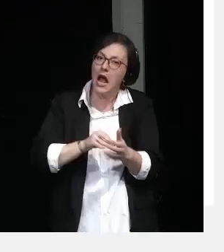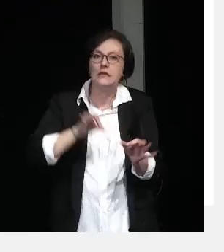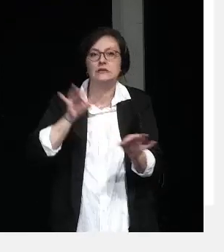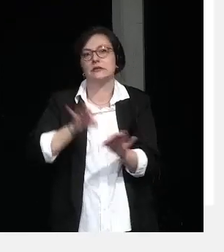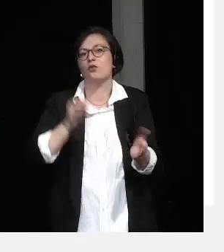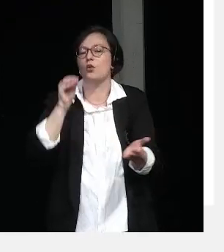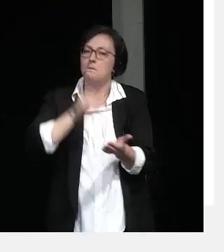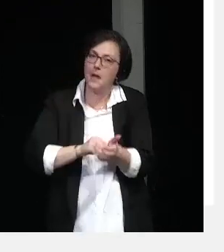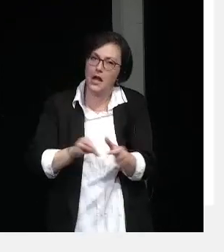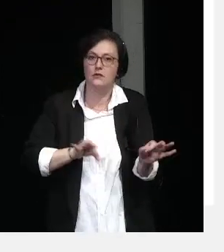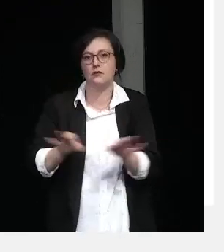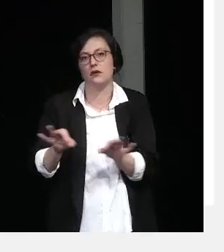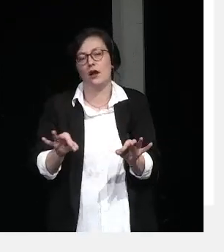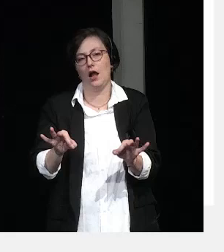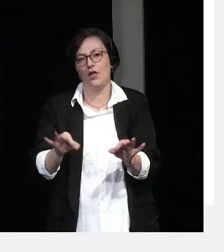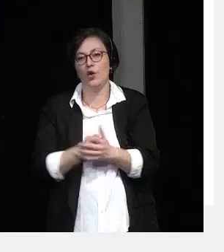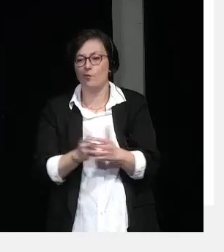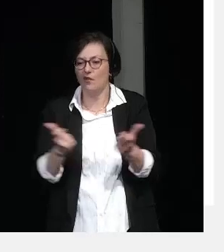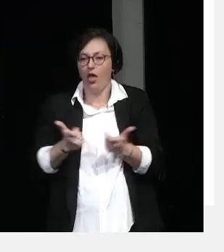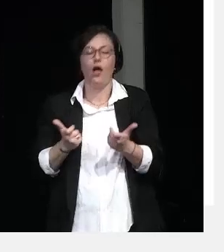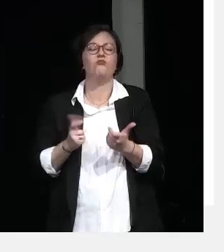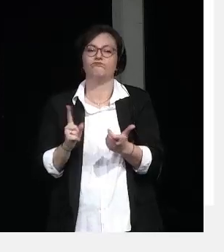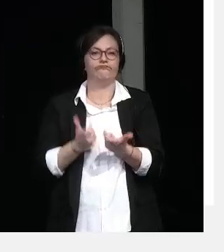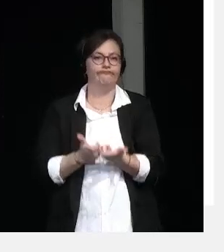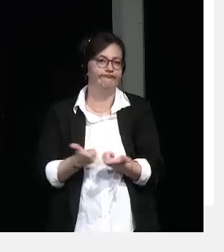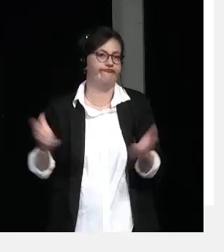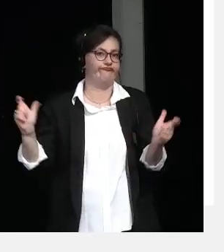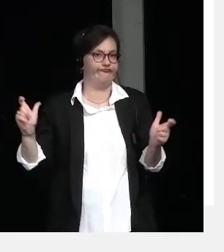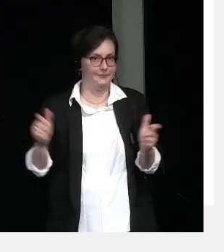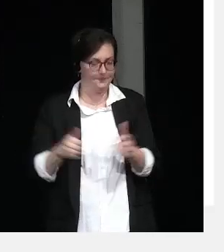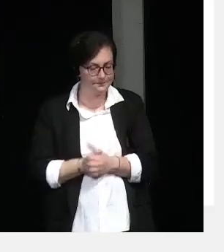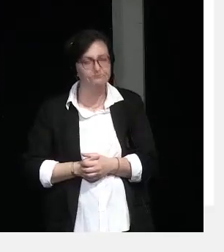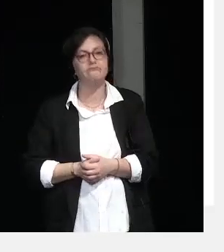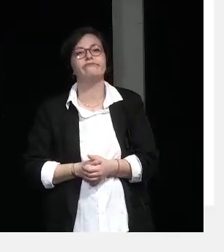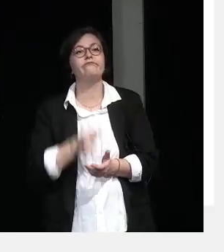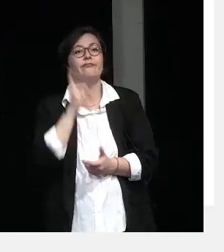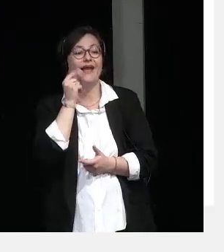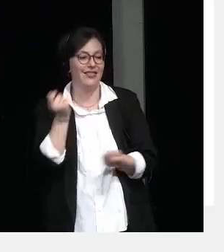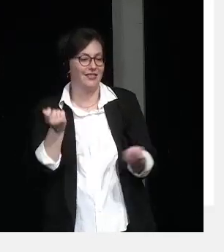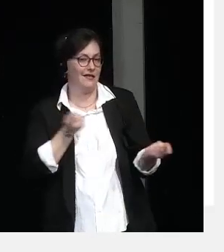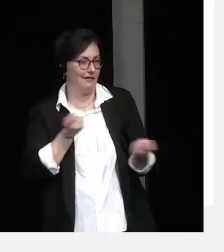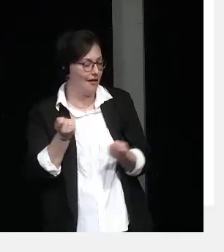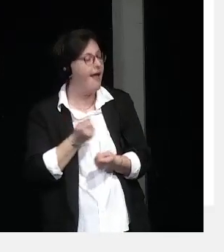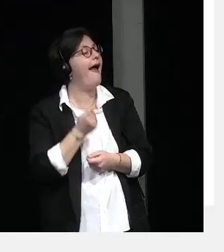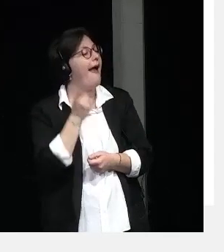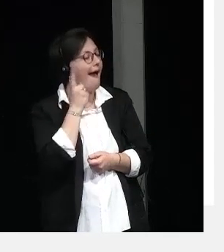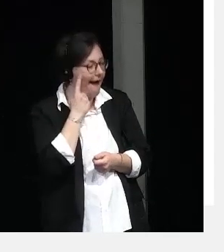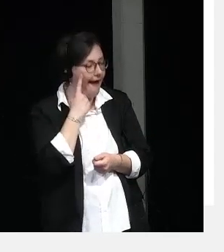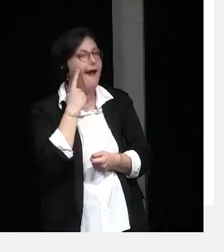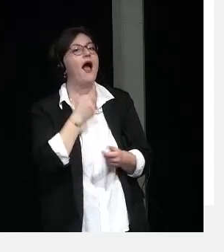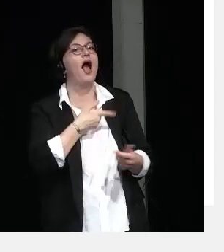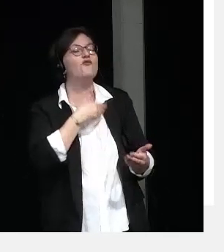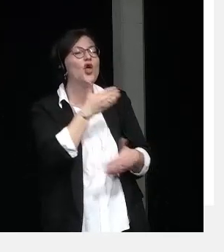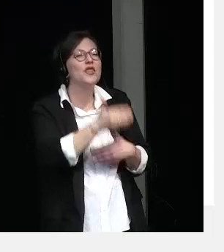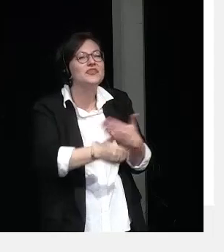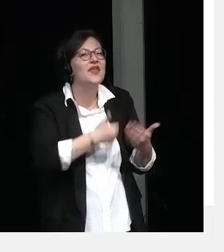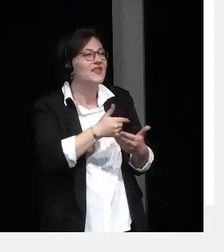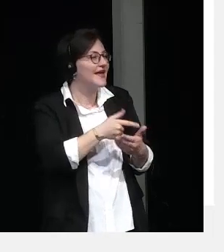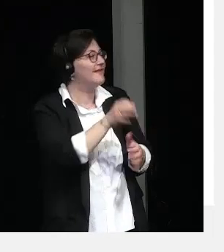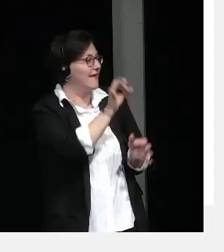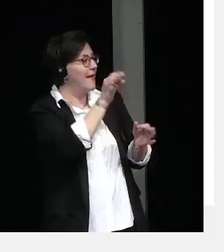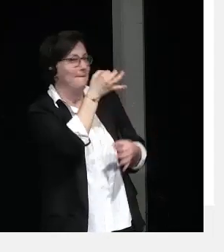Actually, from what you're saying, it's an ongoing procedure which never ends. You always try and fail and get